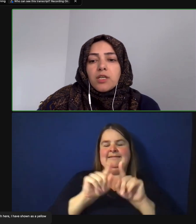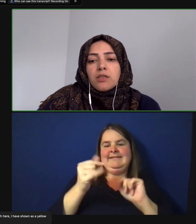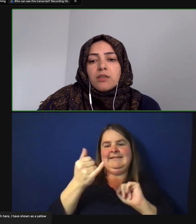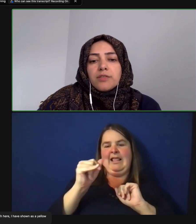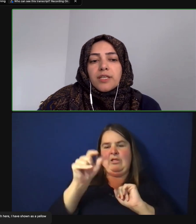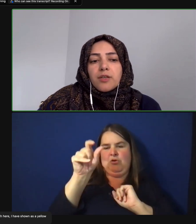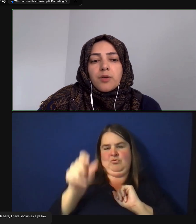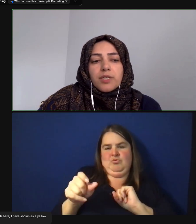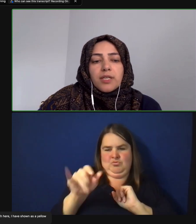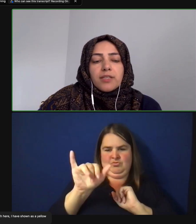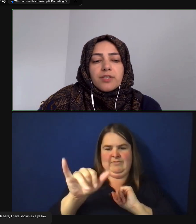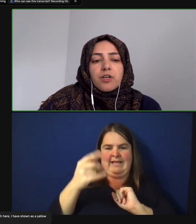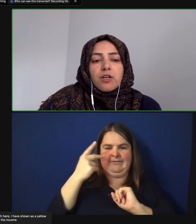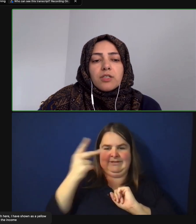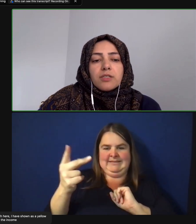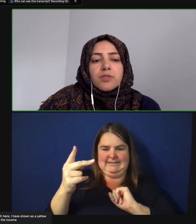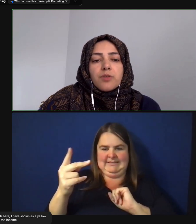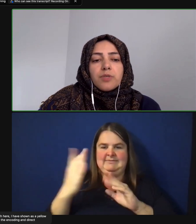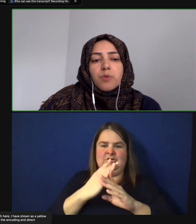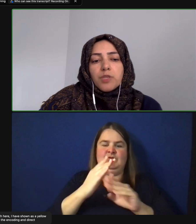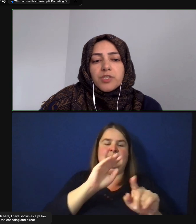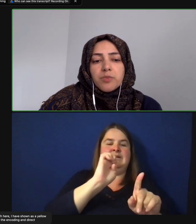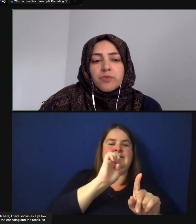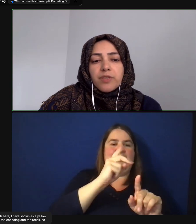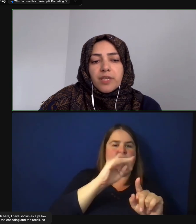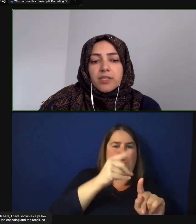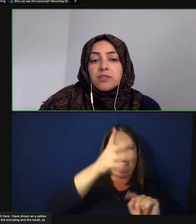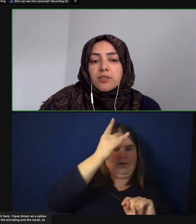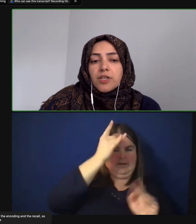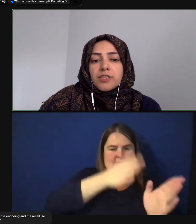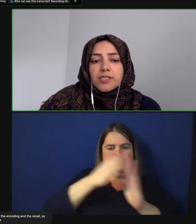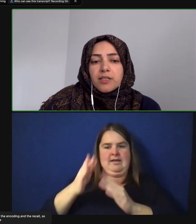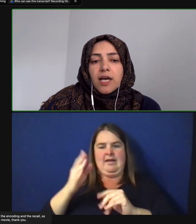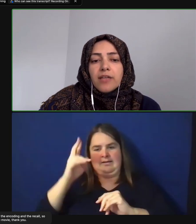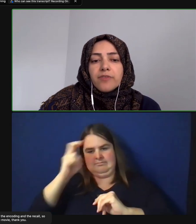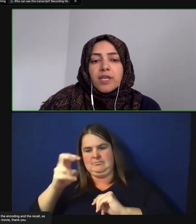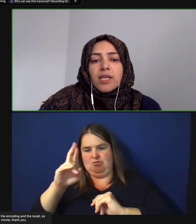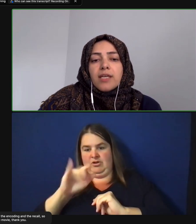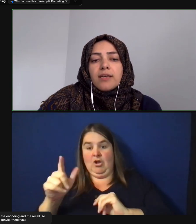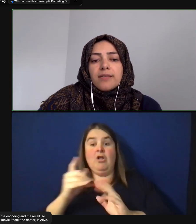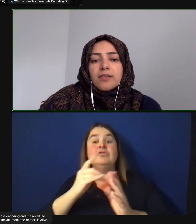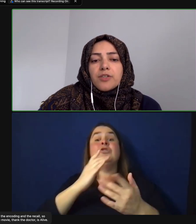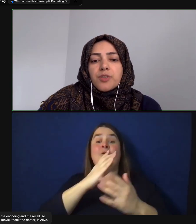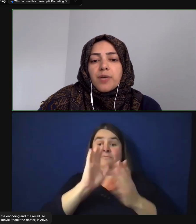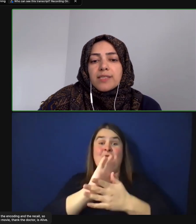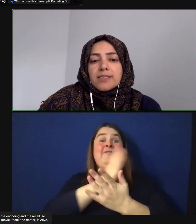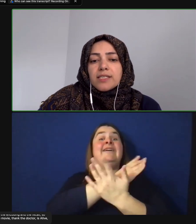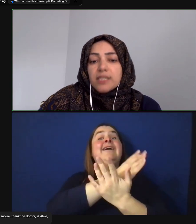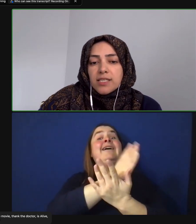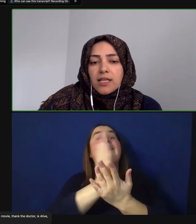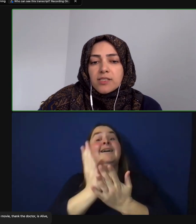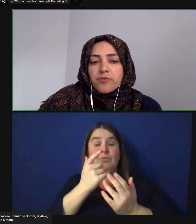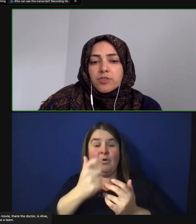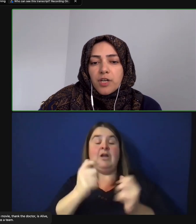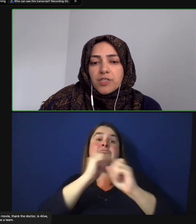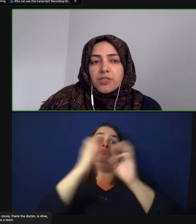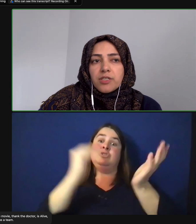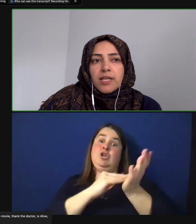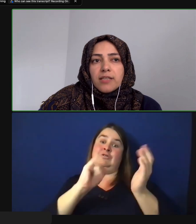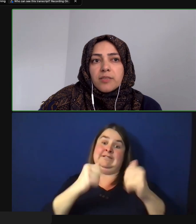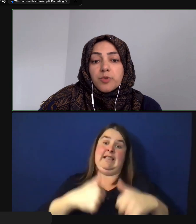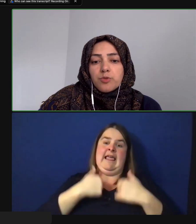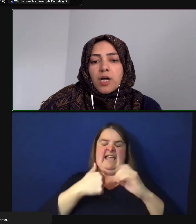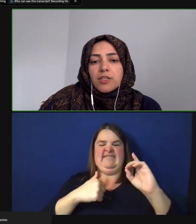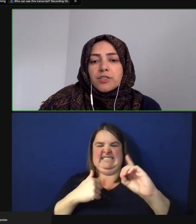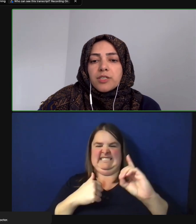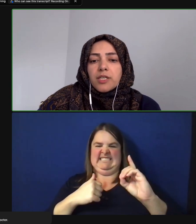between the encoding and the recall. So they watched the movie thinking the doctor is alive, and that I show as a D index for doctor